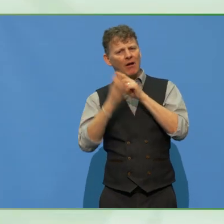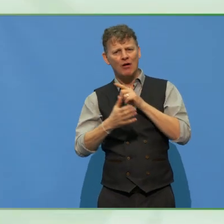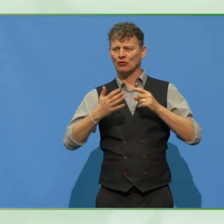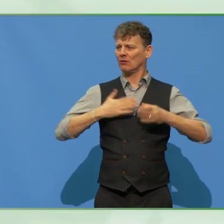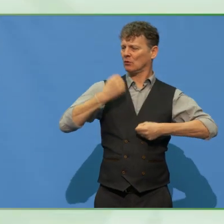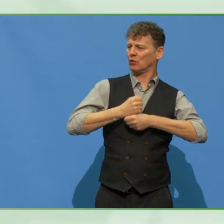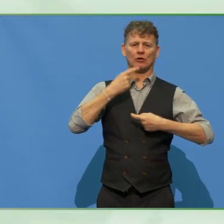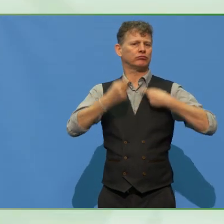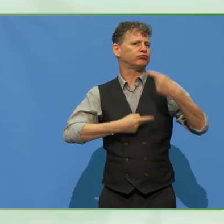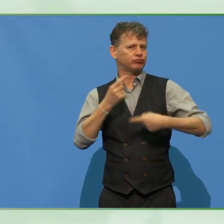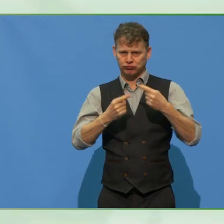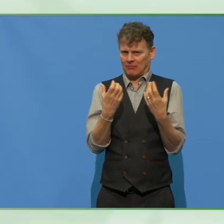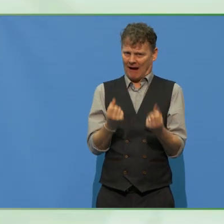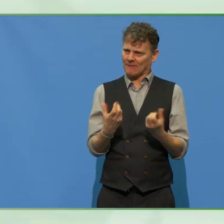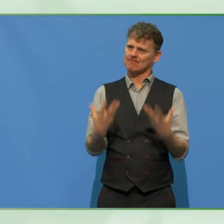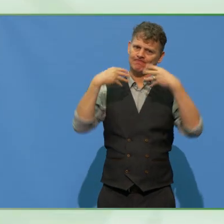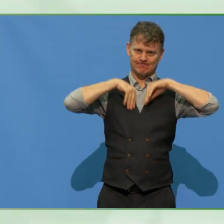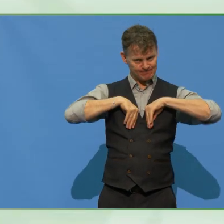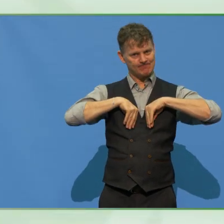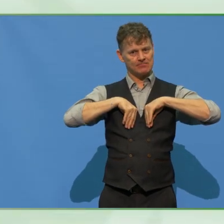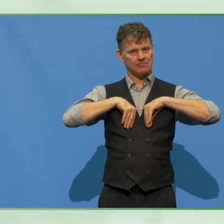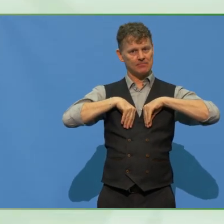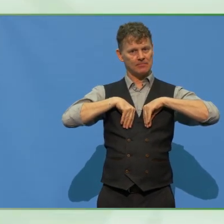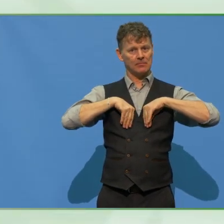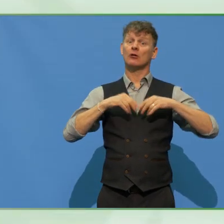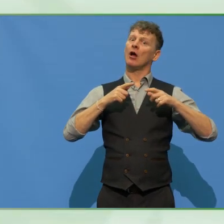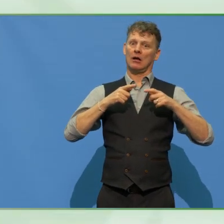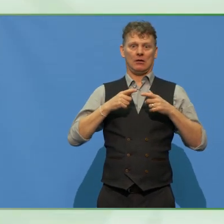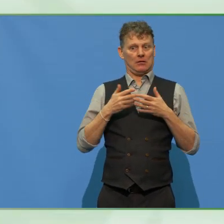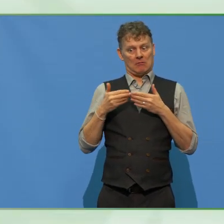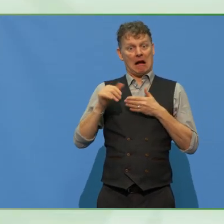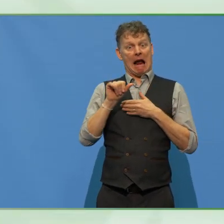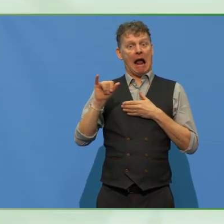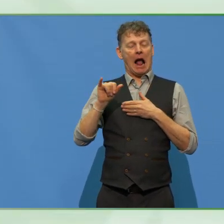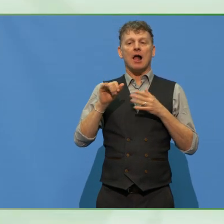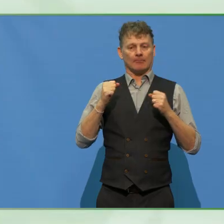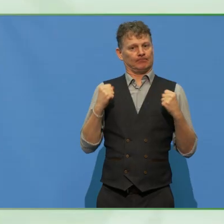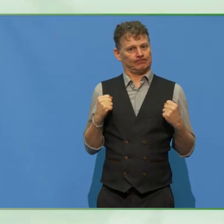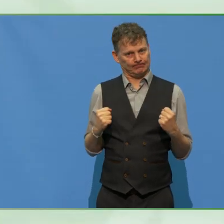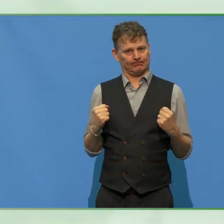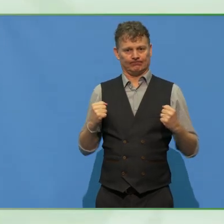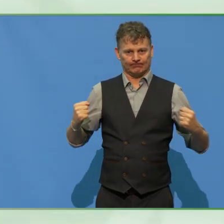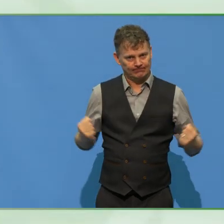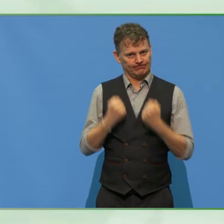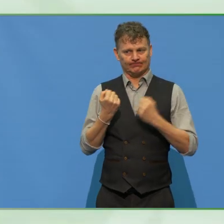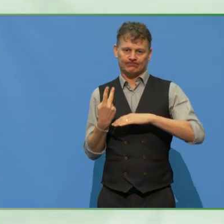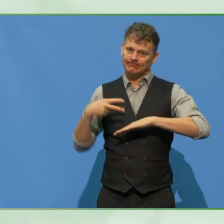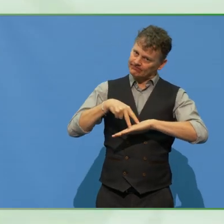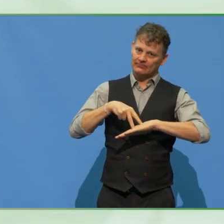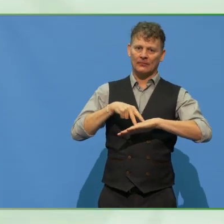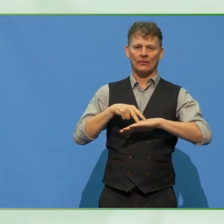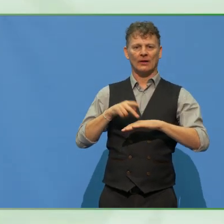That work continues. That work becomes even more important in the era of AI because it unlocks